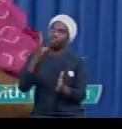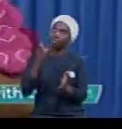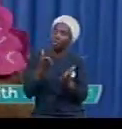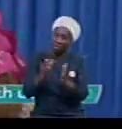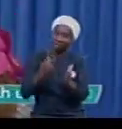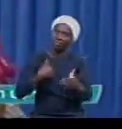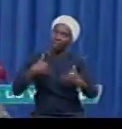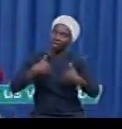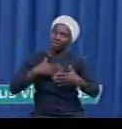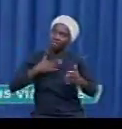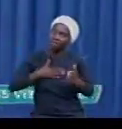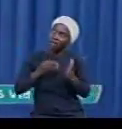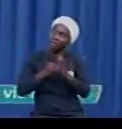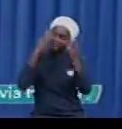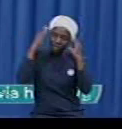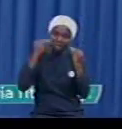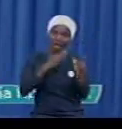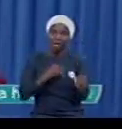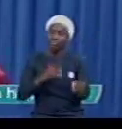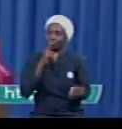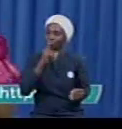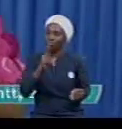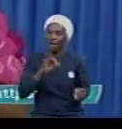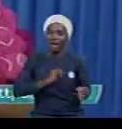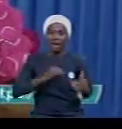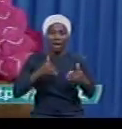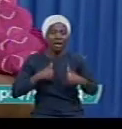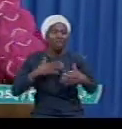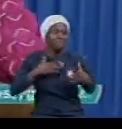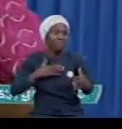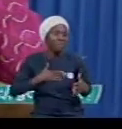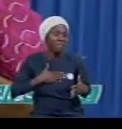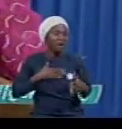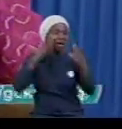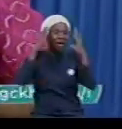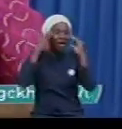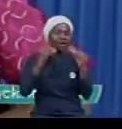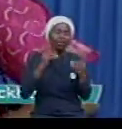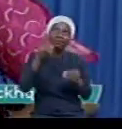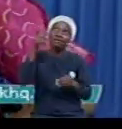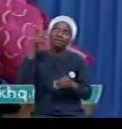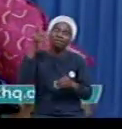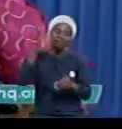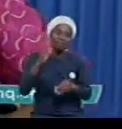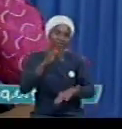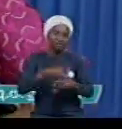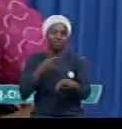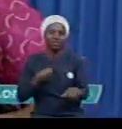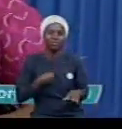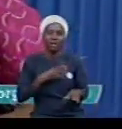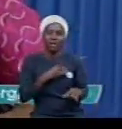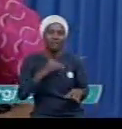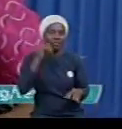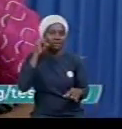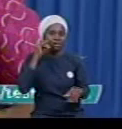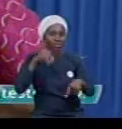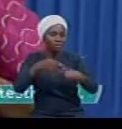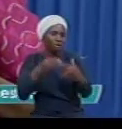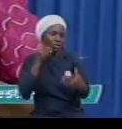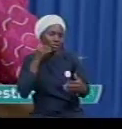And indeed, I had my experience. It touched me. And yesterday when I was going, I was still feeling little pain. So I